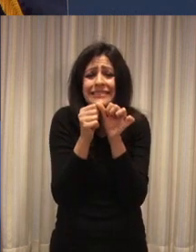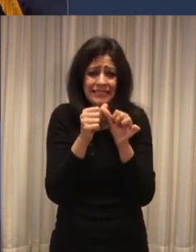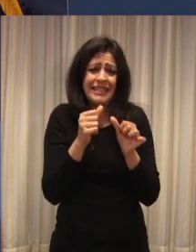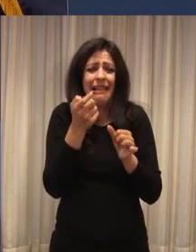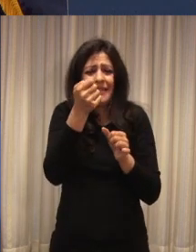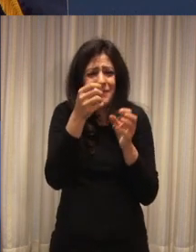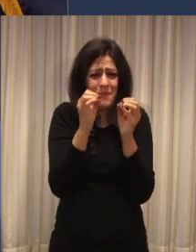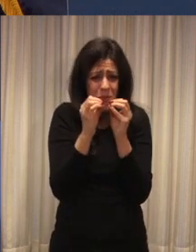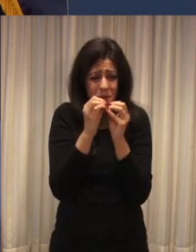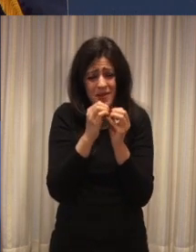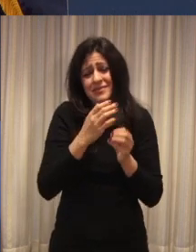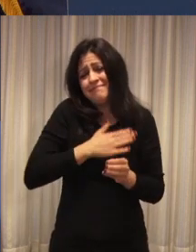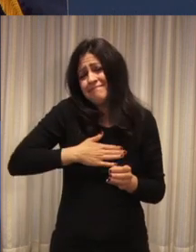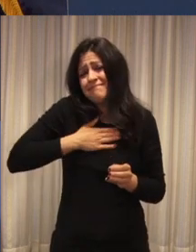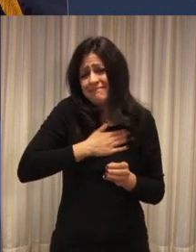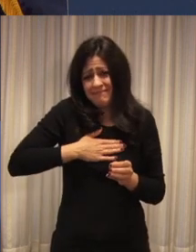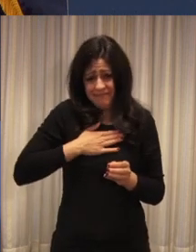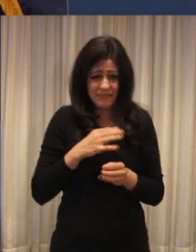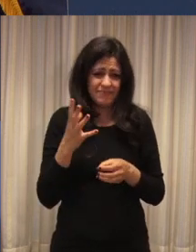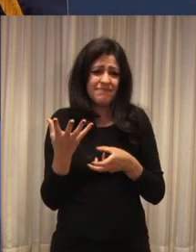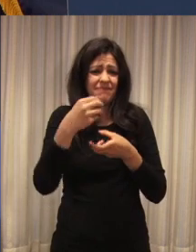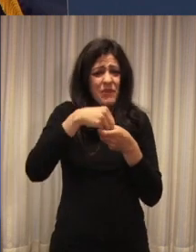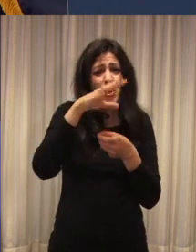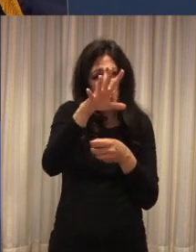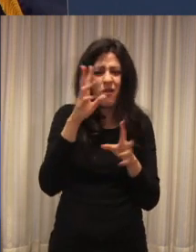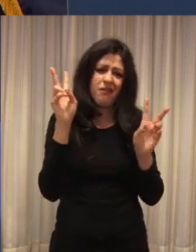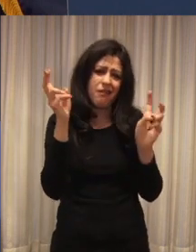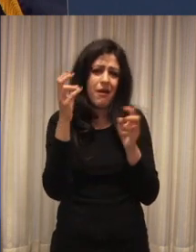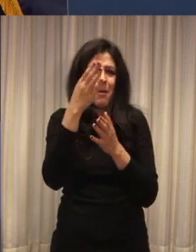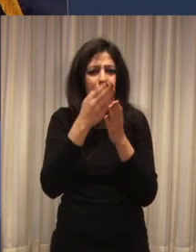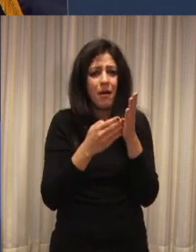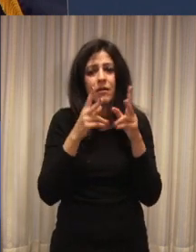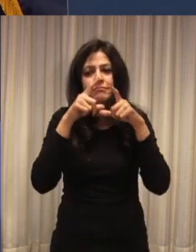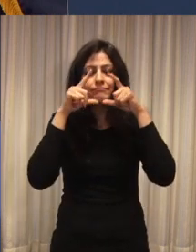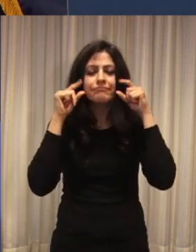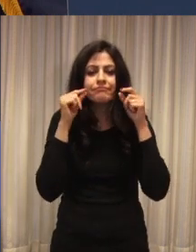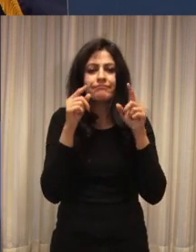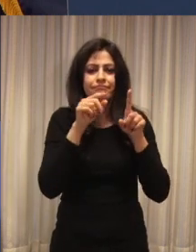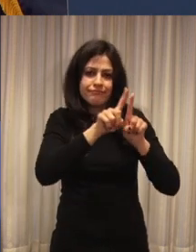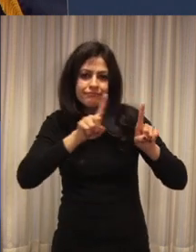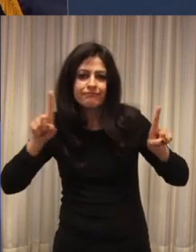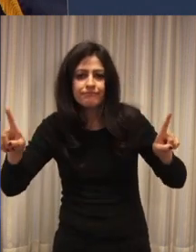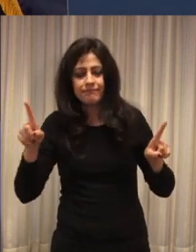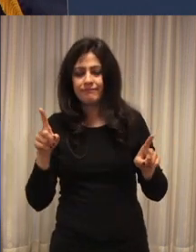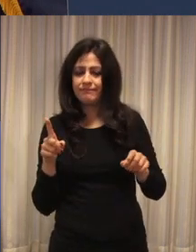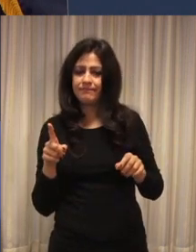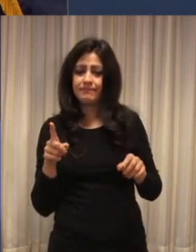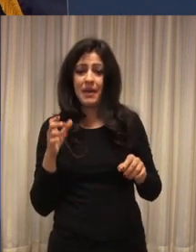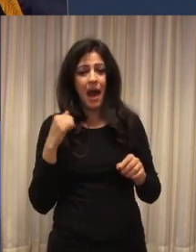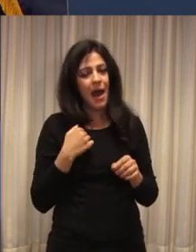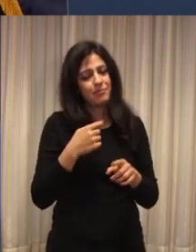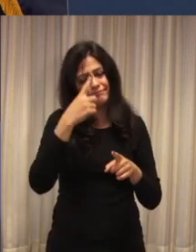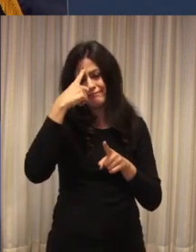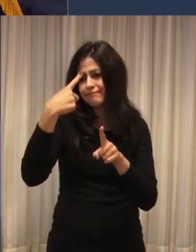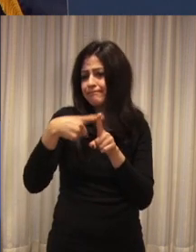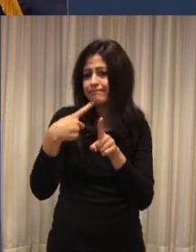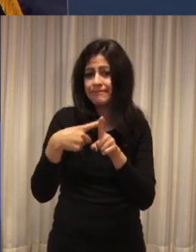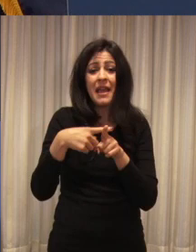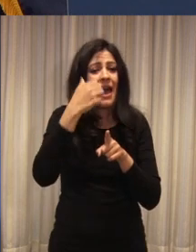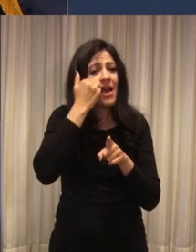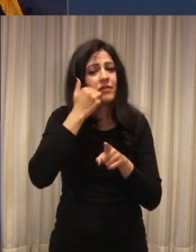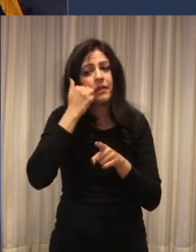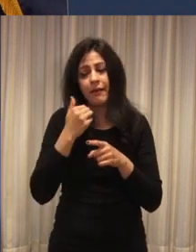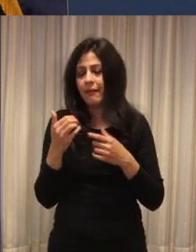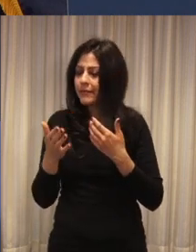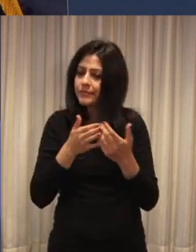part as well. And I am even more optimistic day by day that despite our losses,